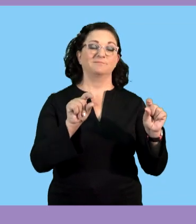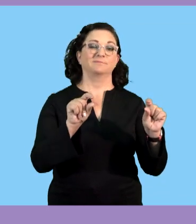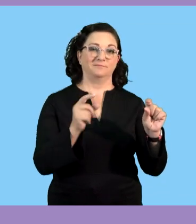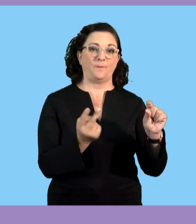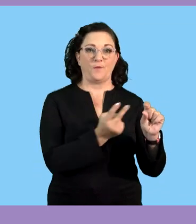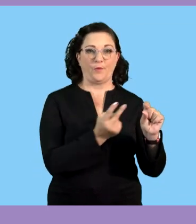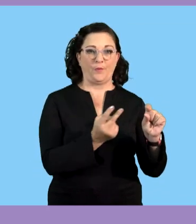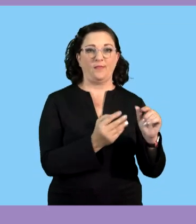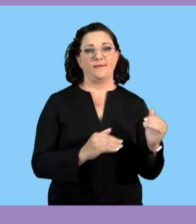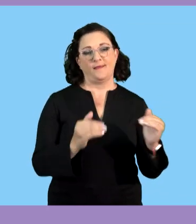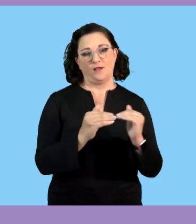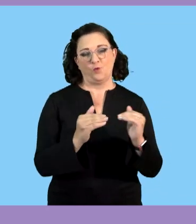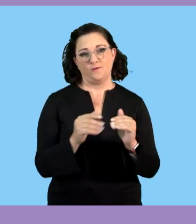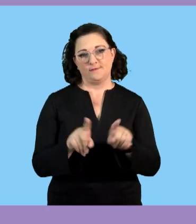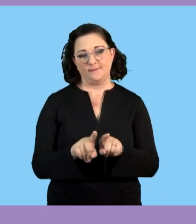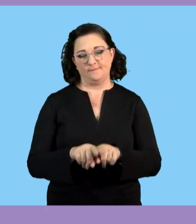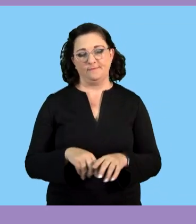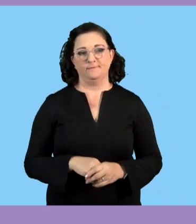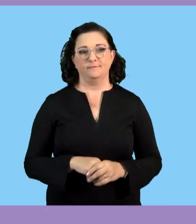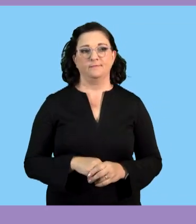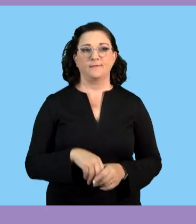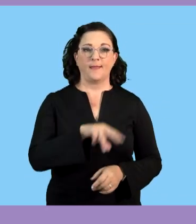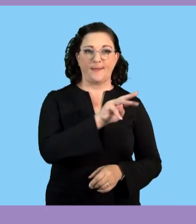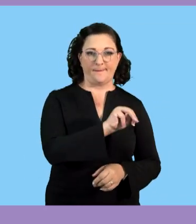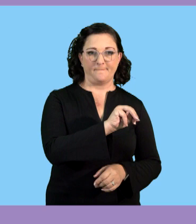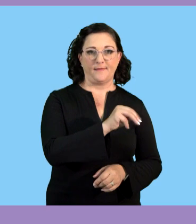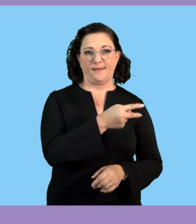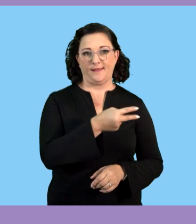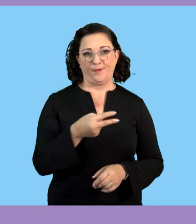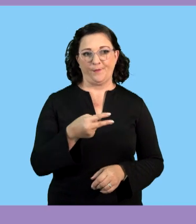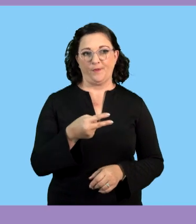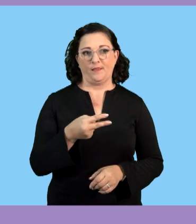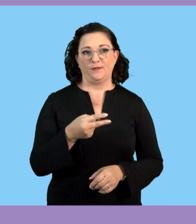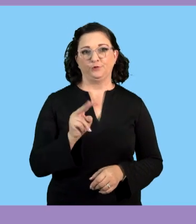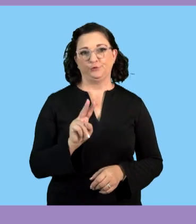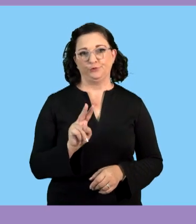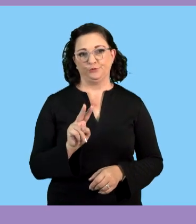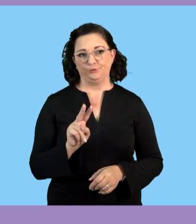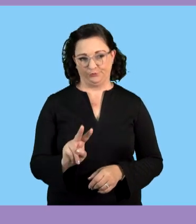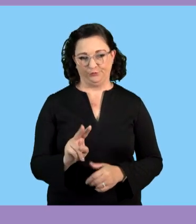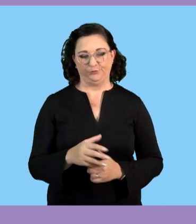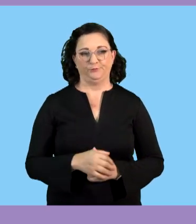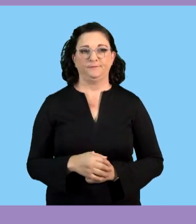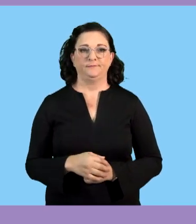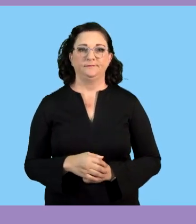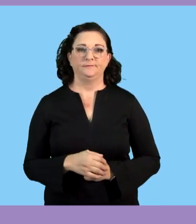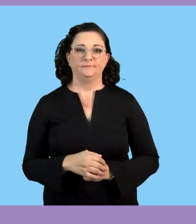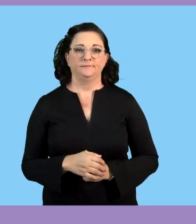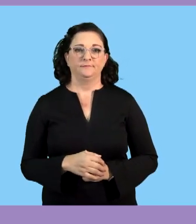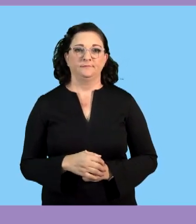base, that means that the exponents are equal, so therefore m is equal to